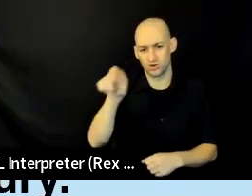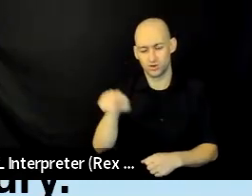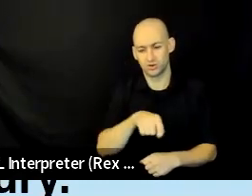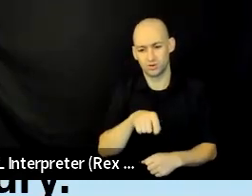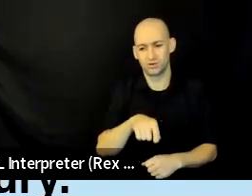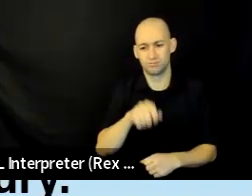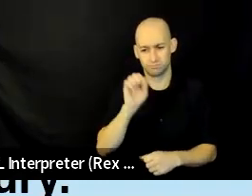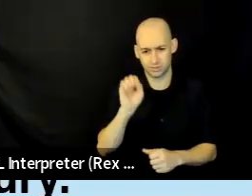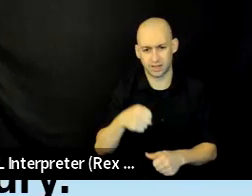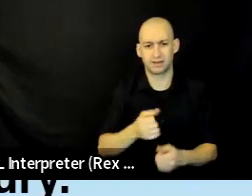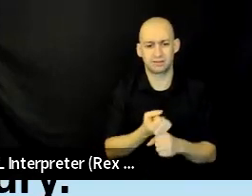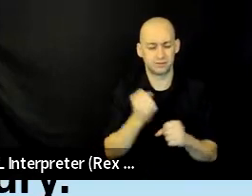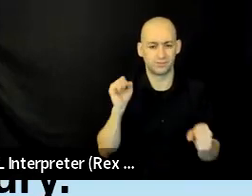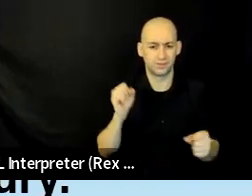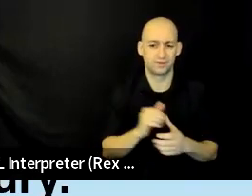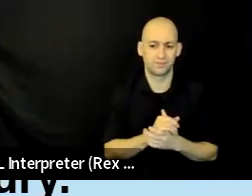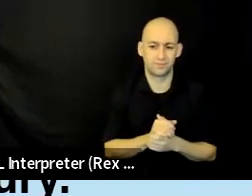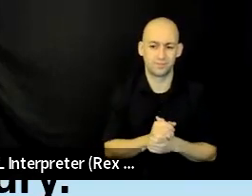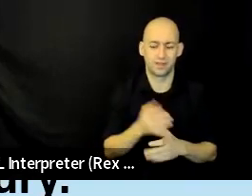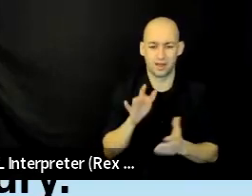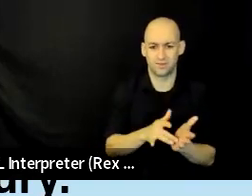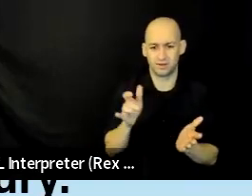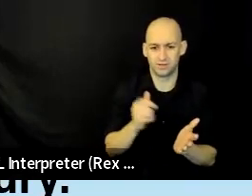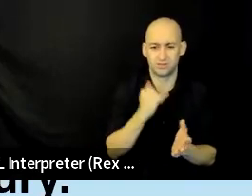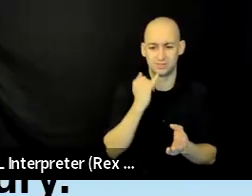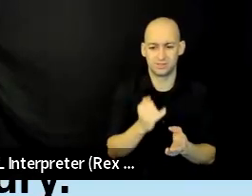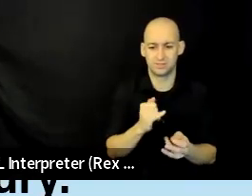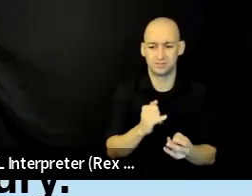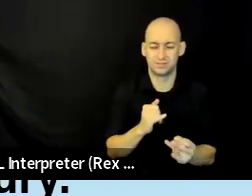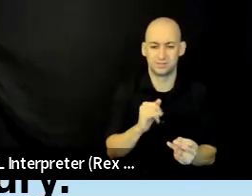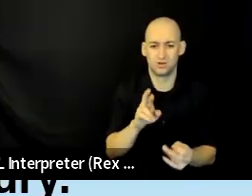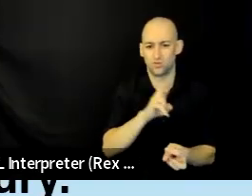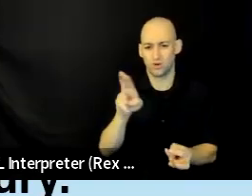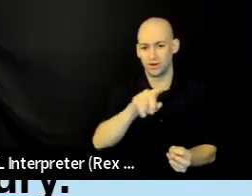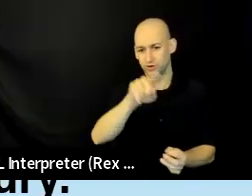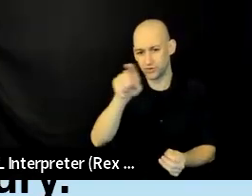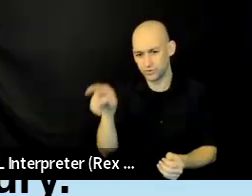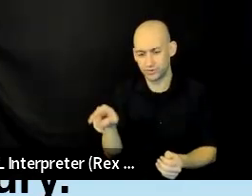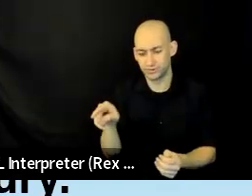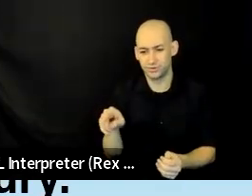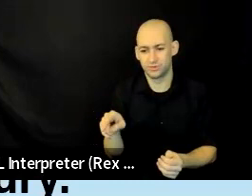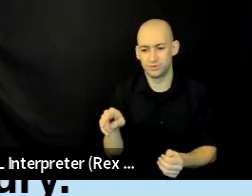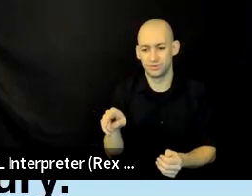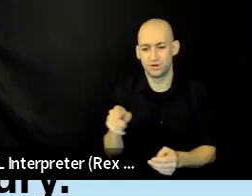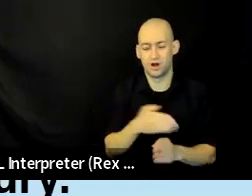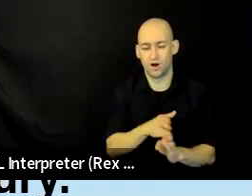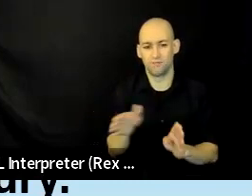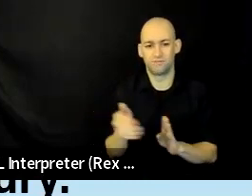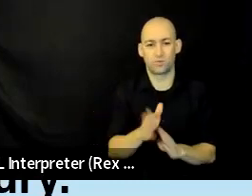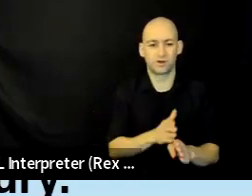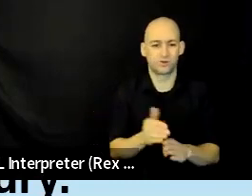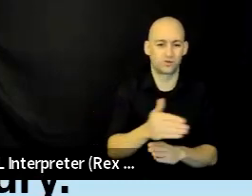stop safely. The advantage is that right turn in from Wilsona Road avoids turning